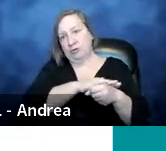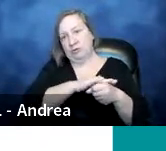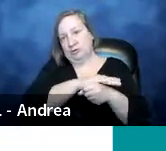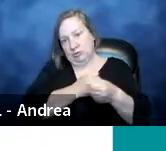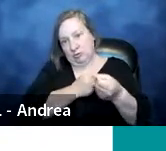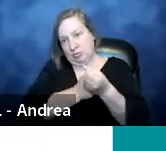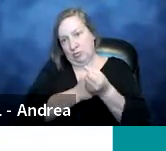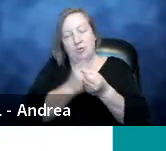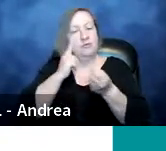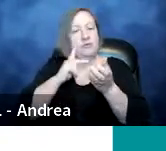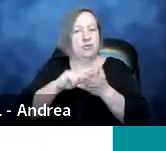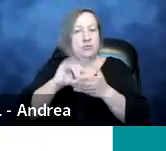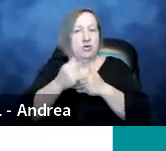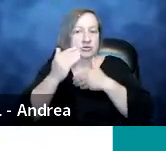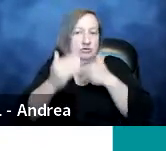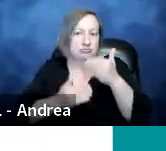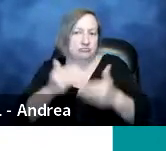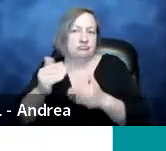this project forward.